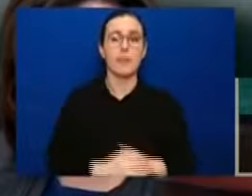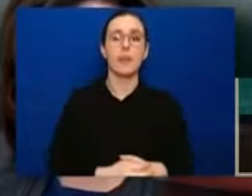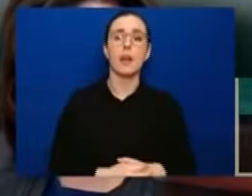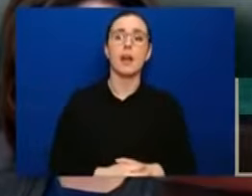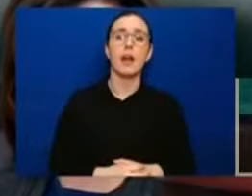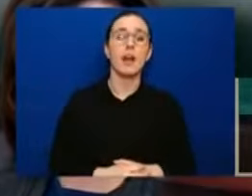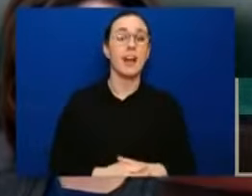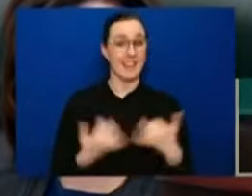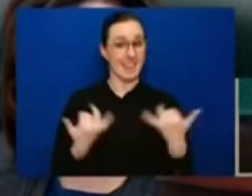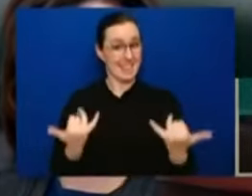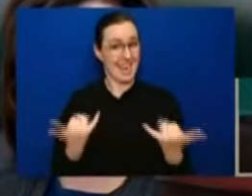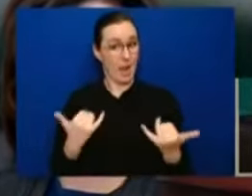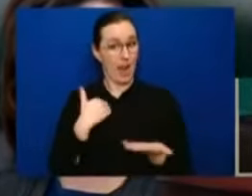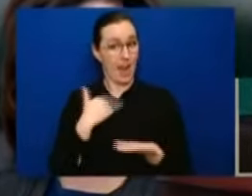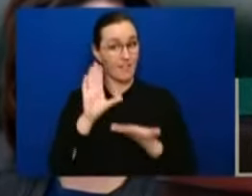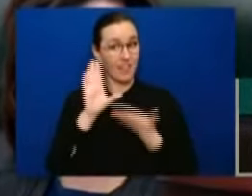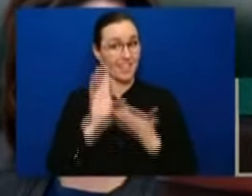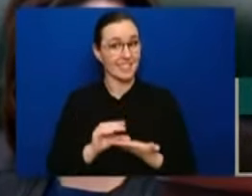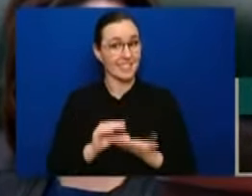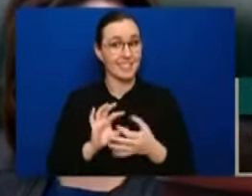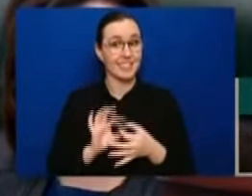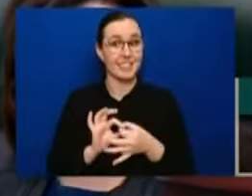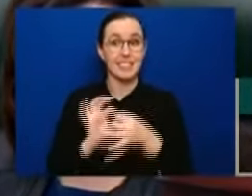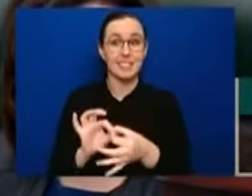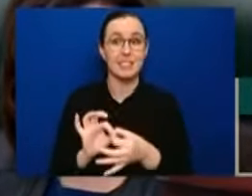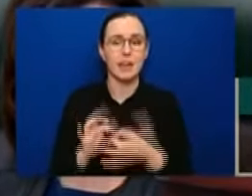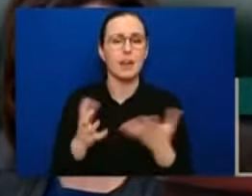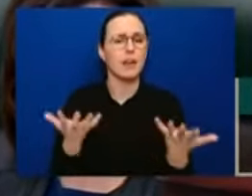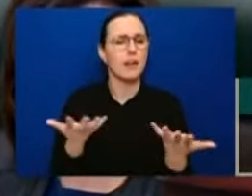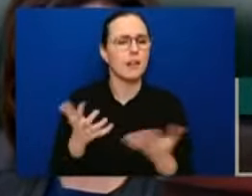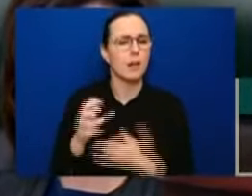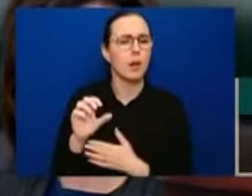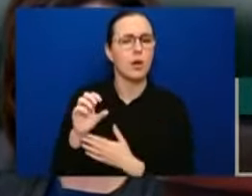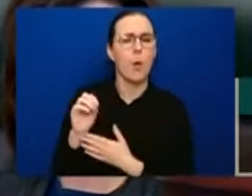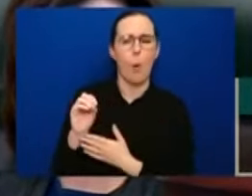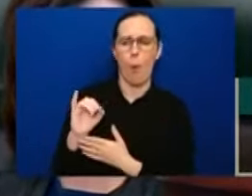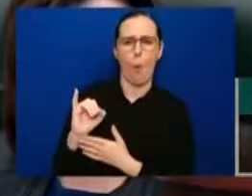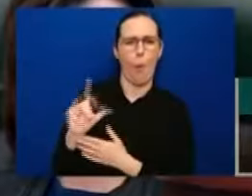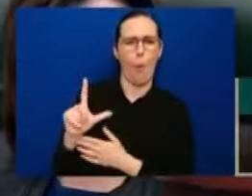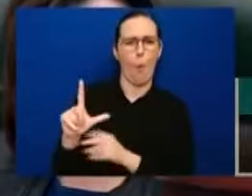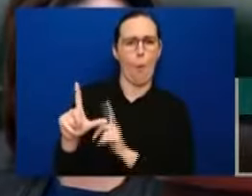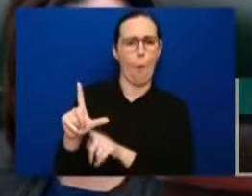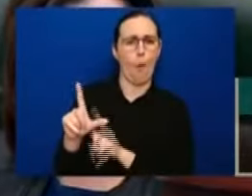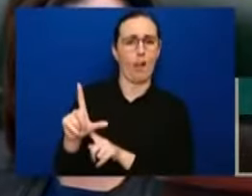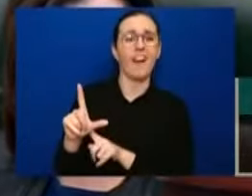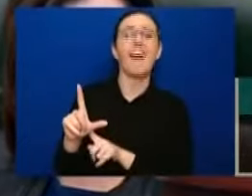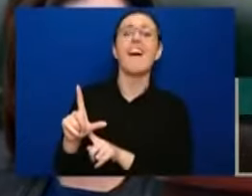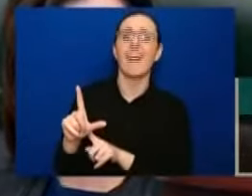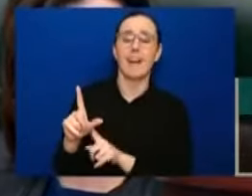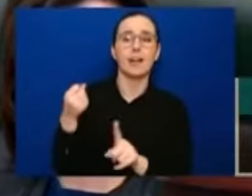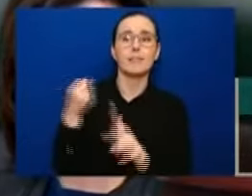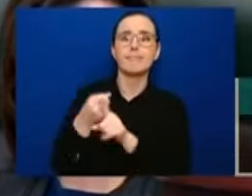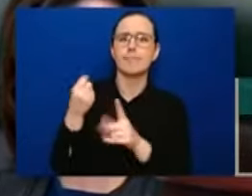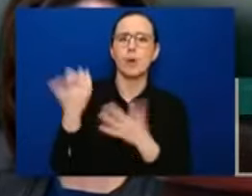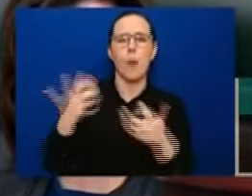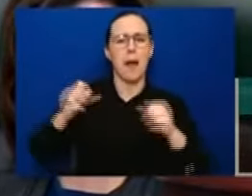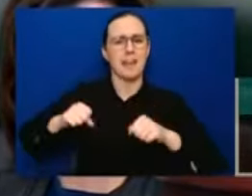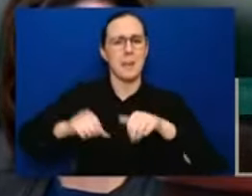already achieved. All of this, Mr. Speaker, is very good news for the future of the Alberta energy